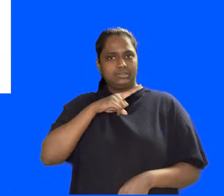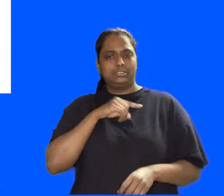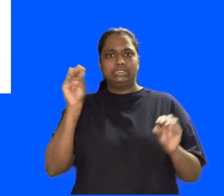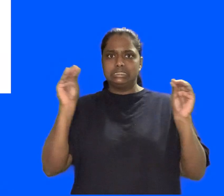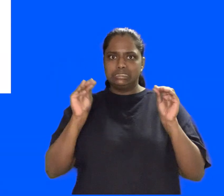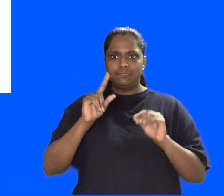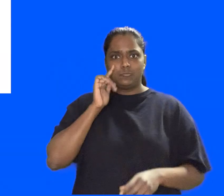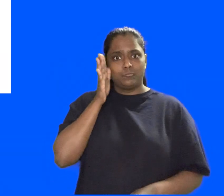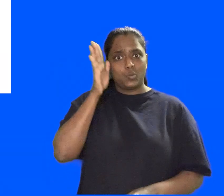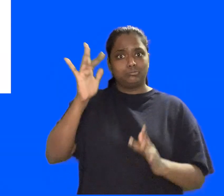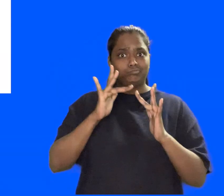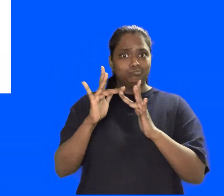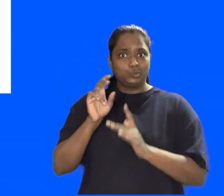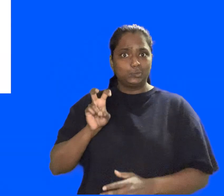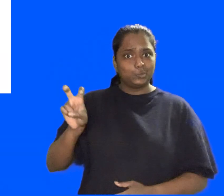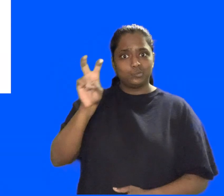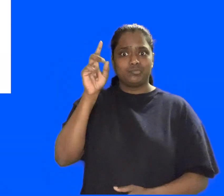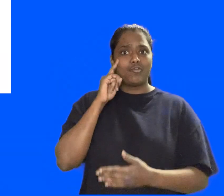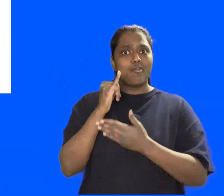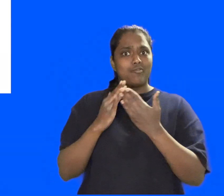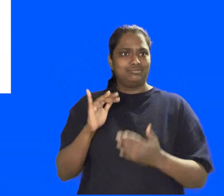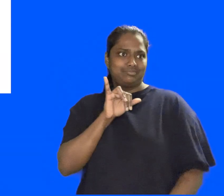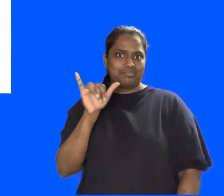to their icebreakers directly.